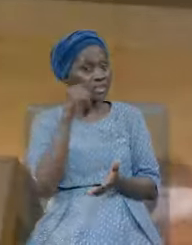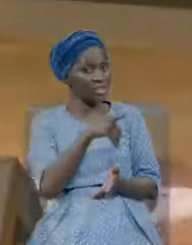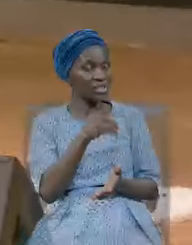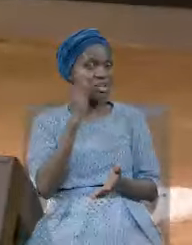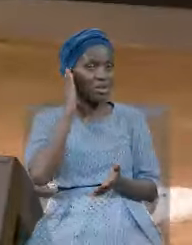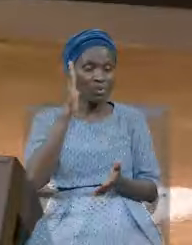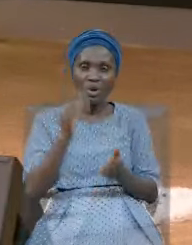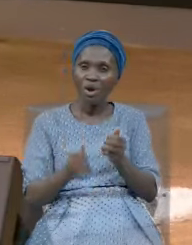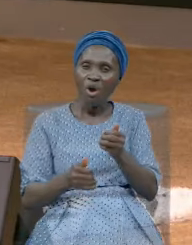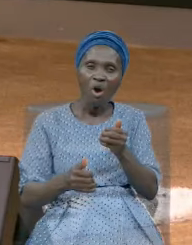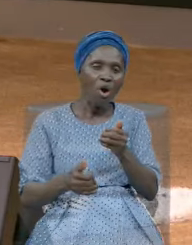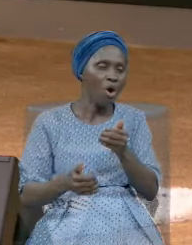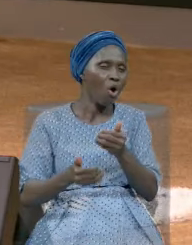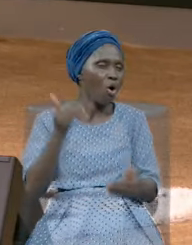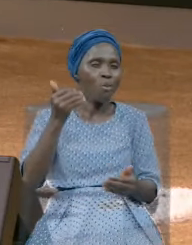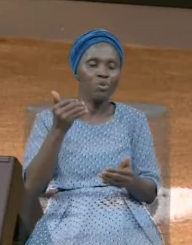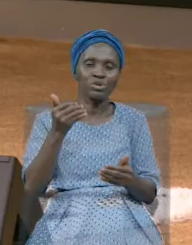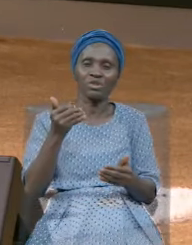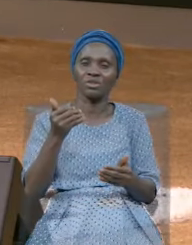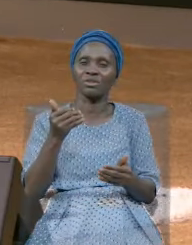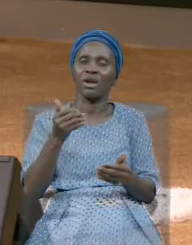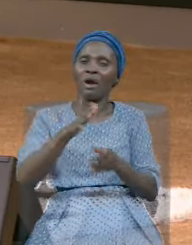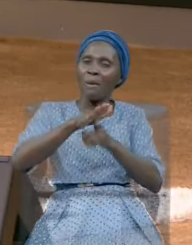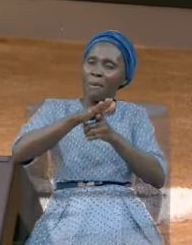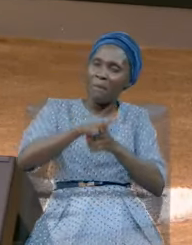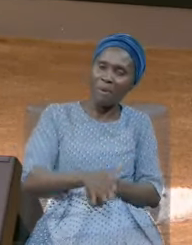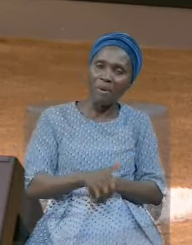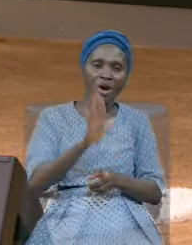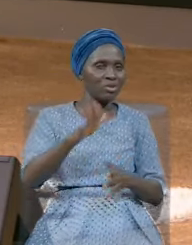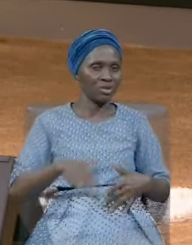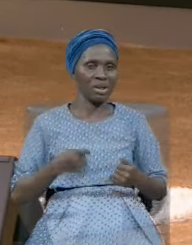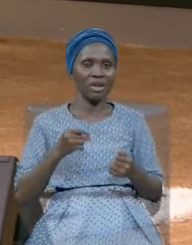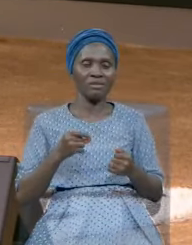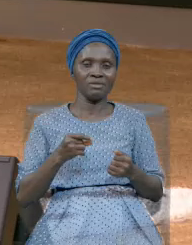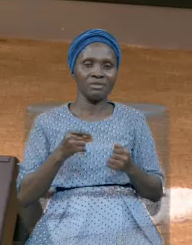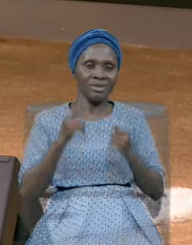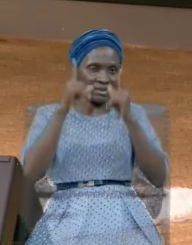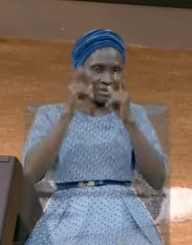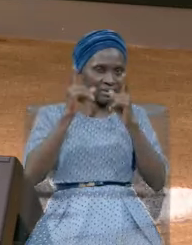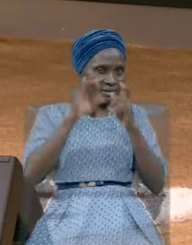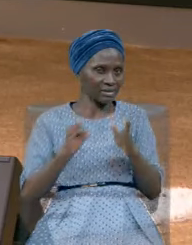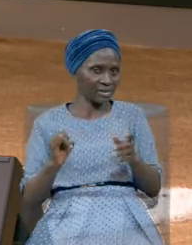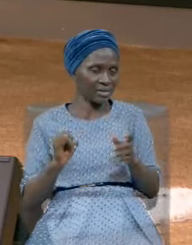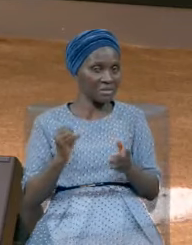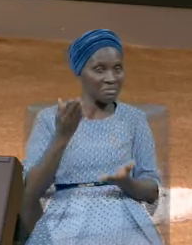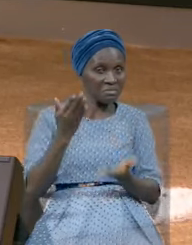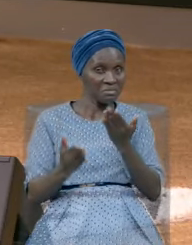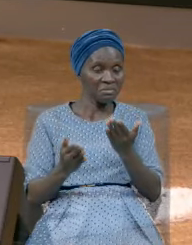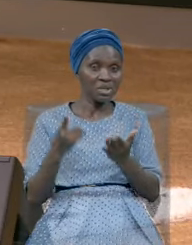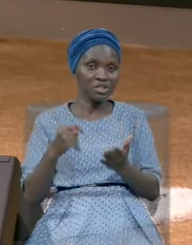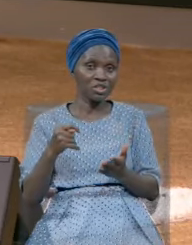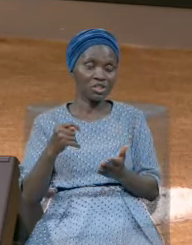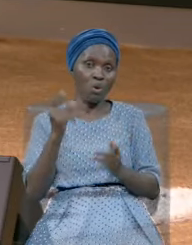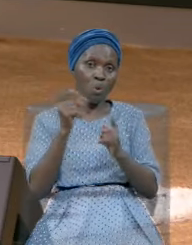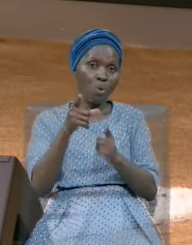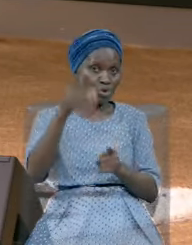life. She is testing whether what you say you believe, you can carry it out. And